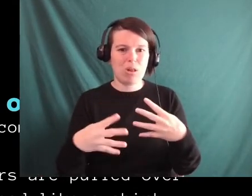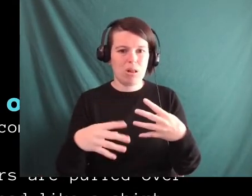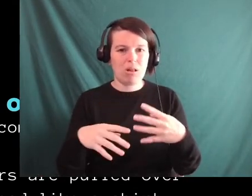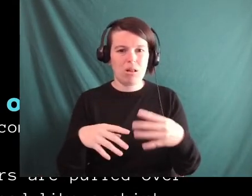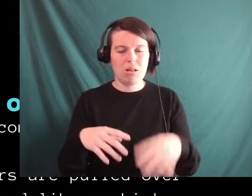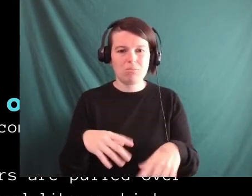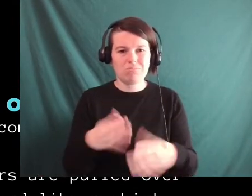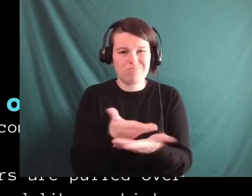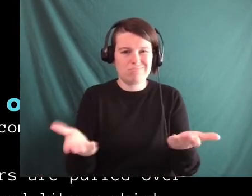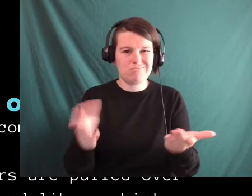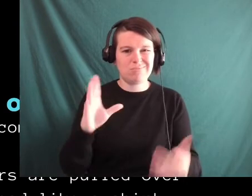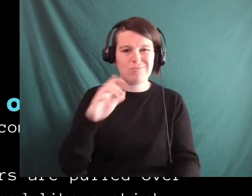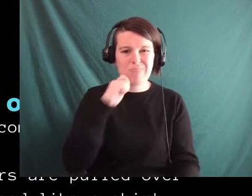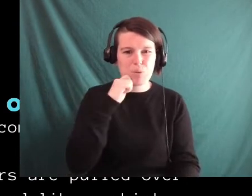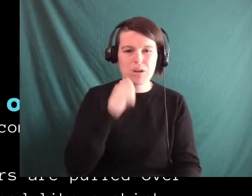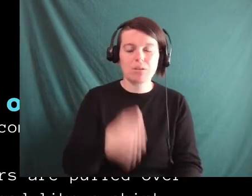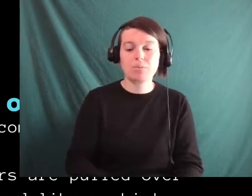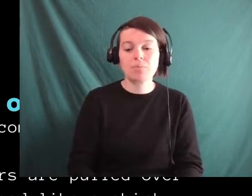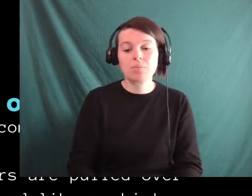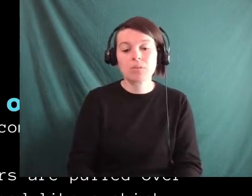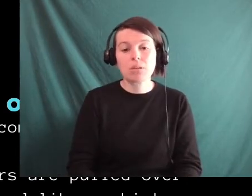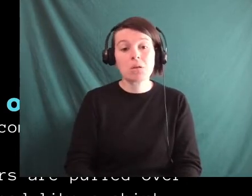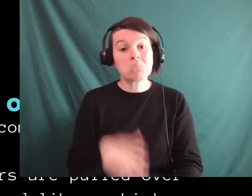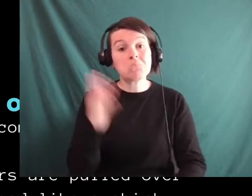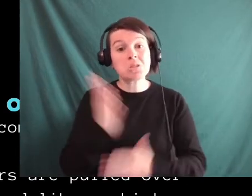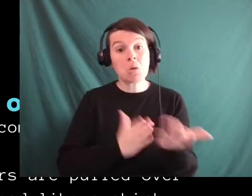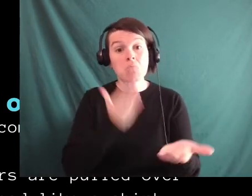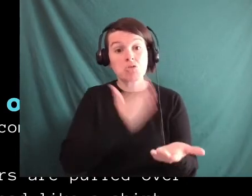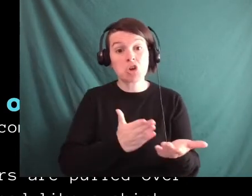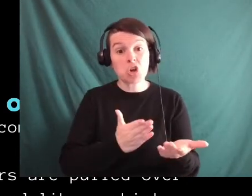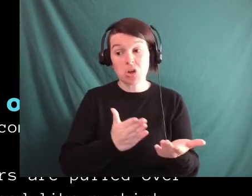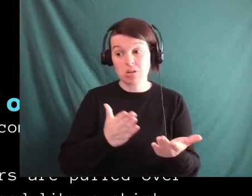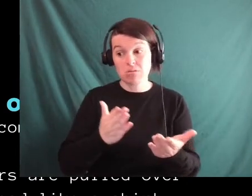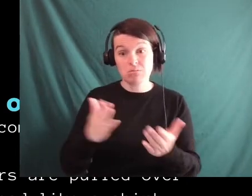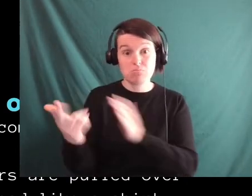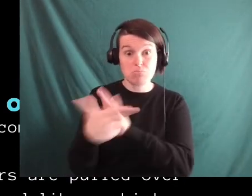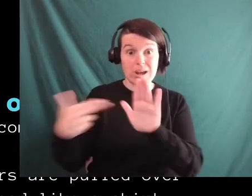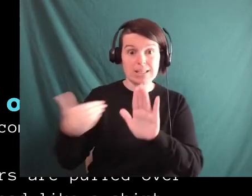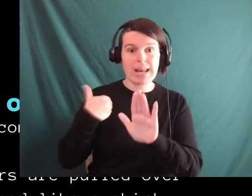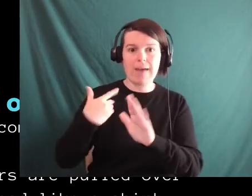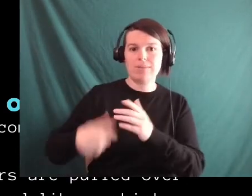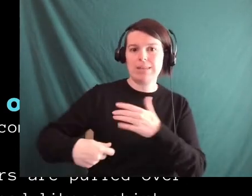reputable brands that do make zipper binders at least.